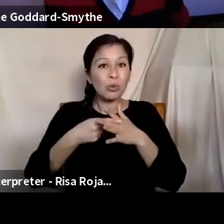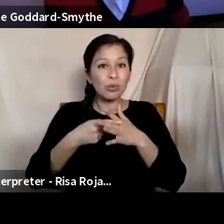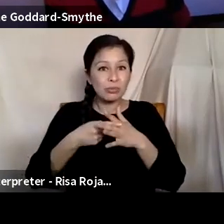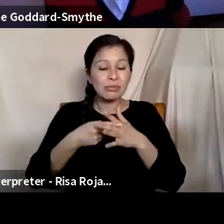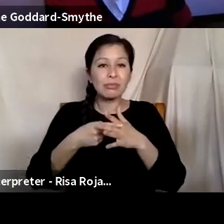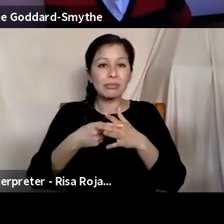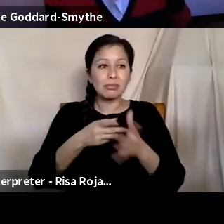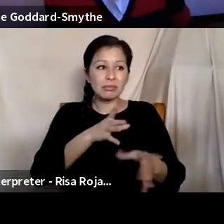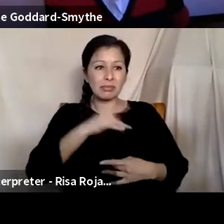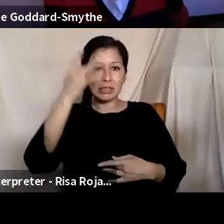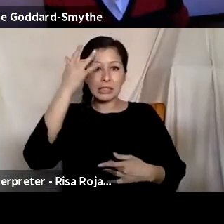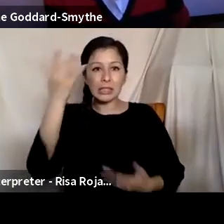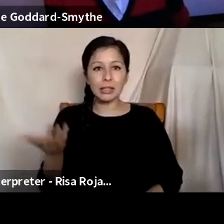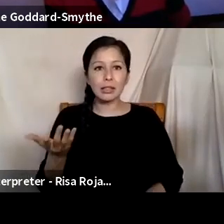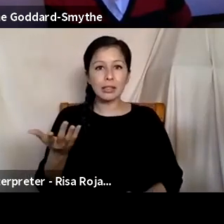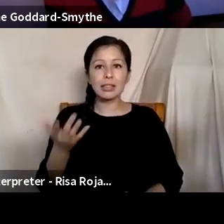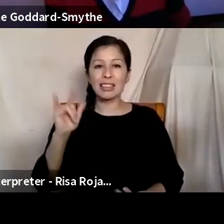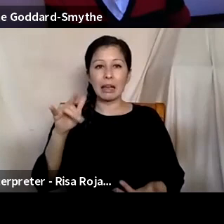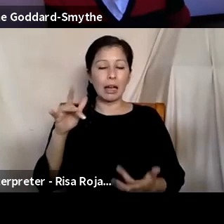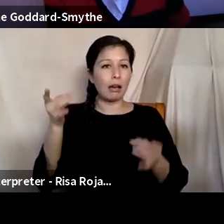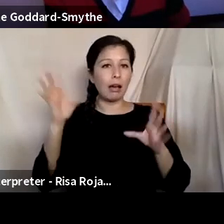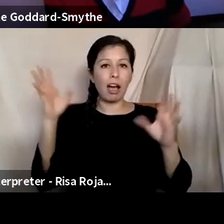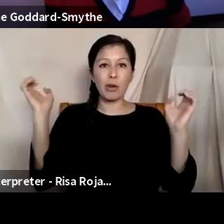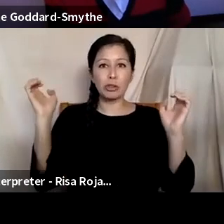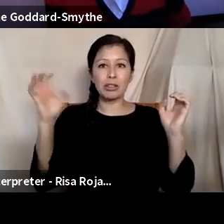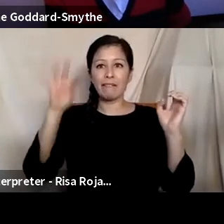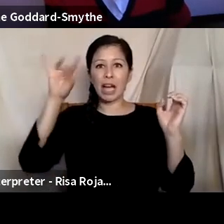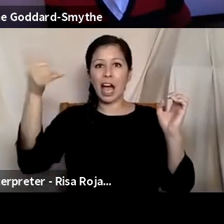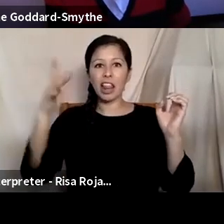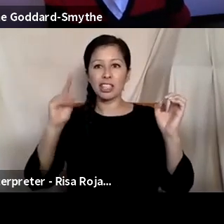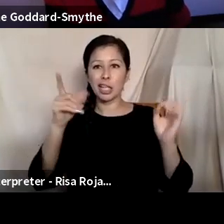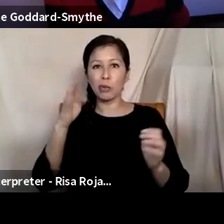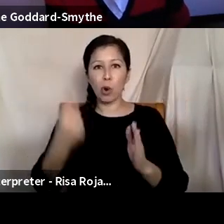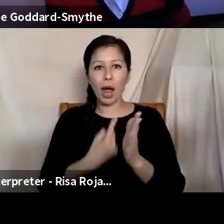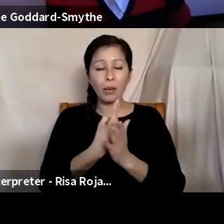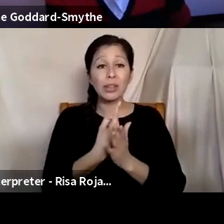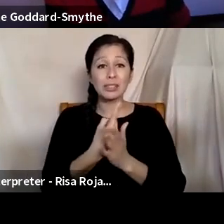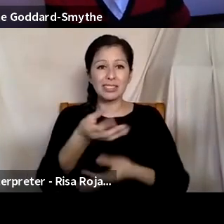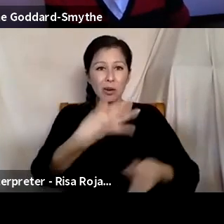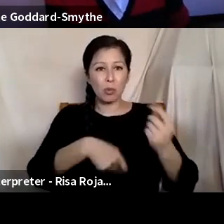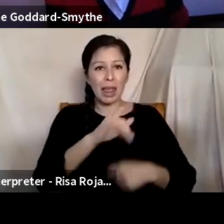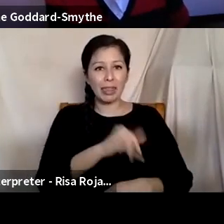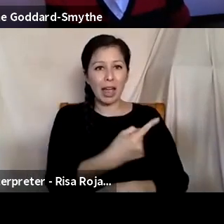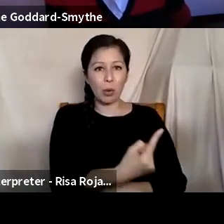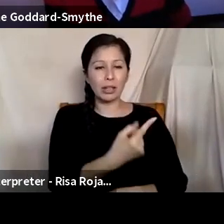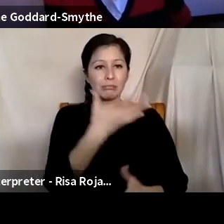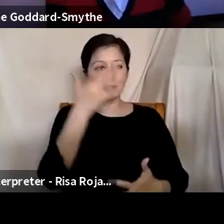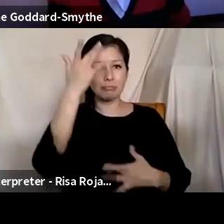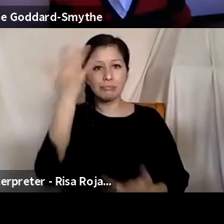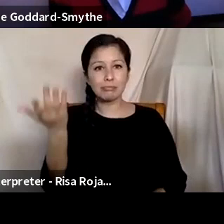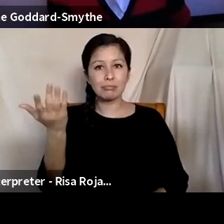film. So it was an SOS to find a child in 24 hours to replace the